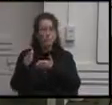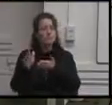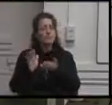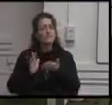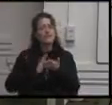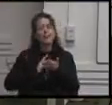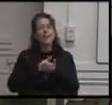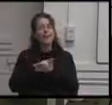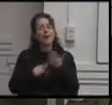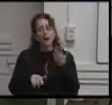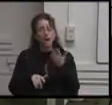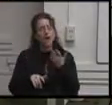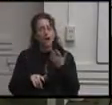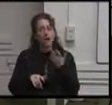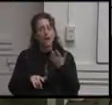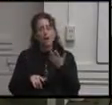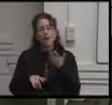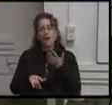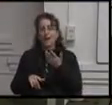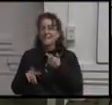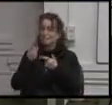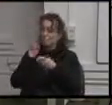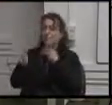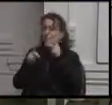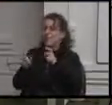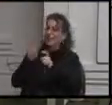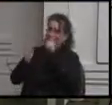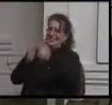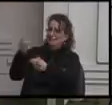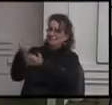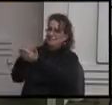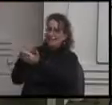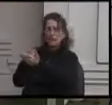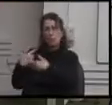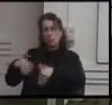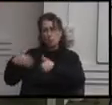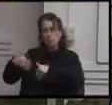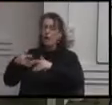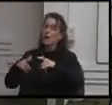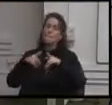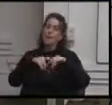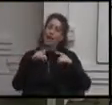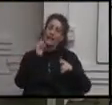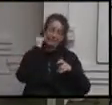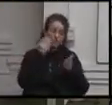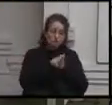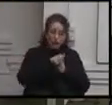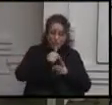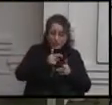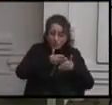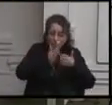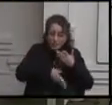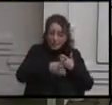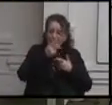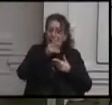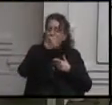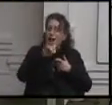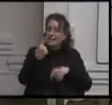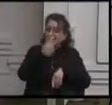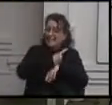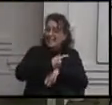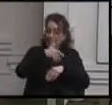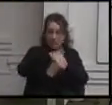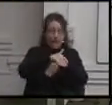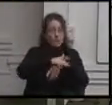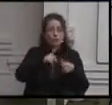a rather significant discount. And our local businesses need the support of its local patrons. Oh,